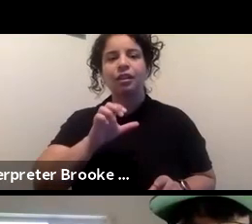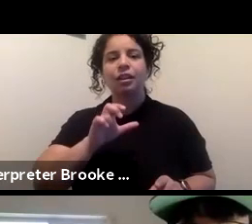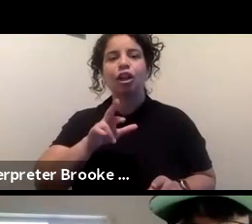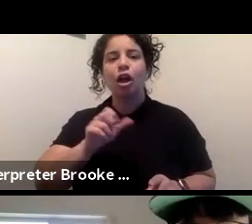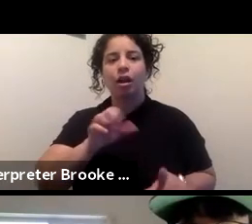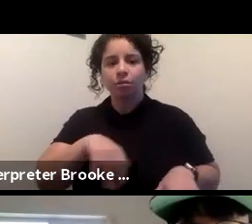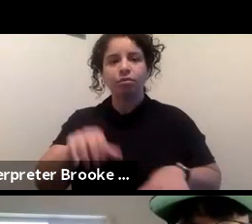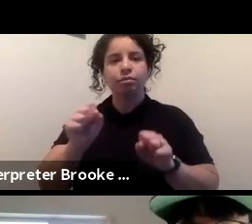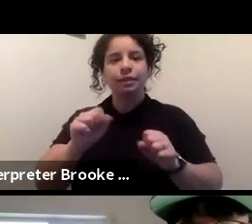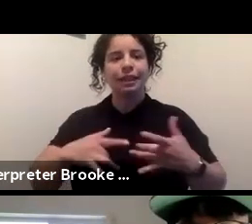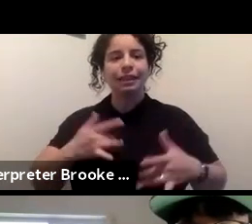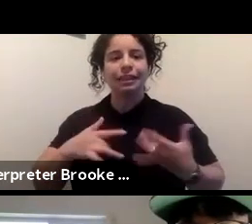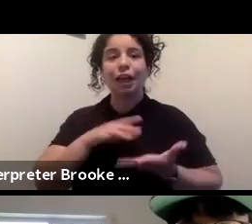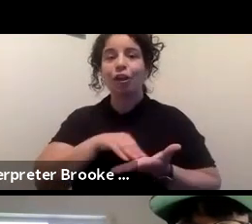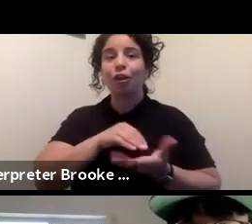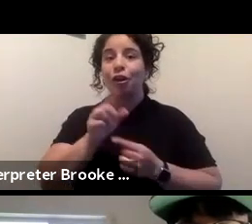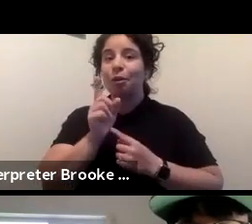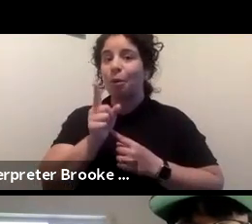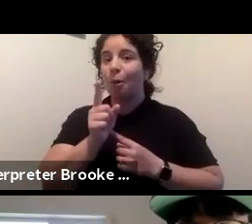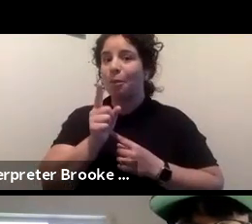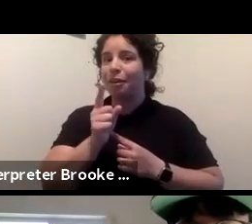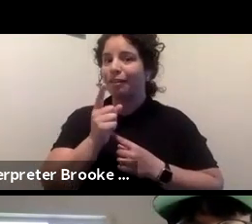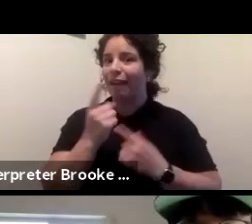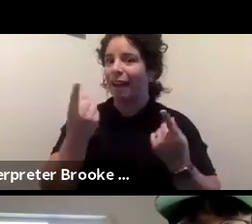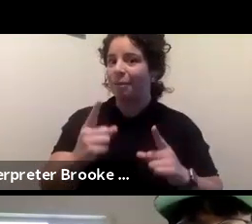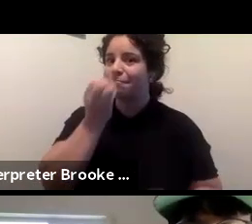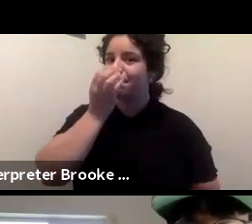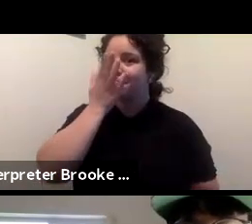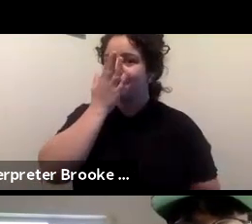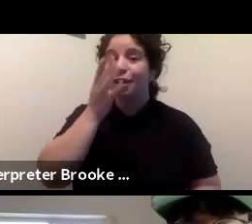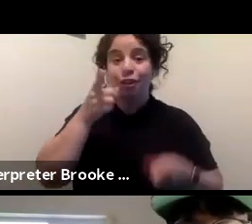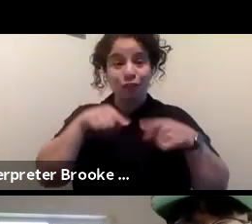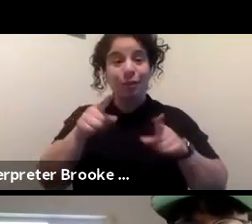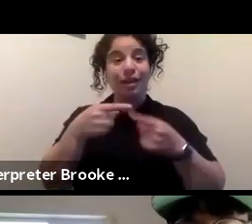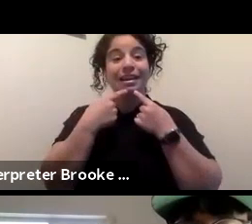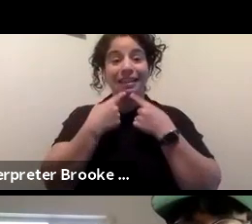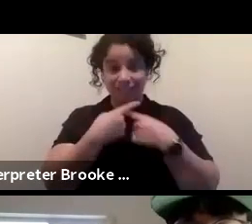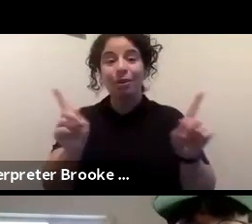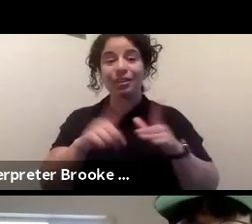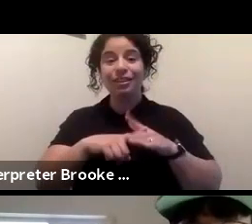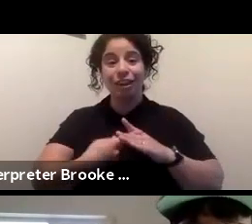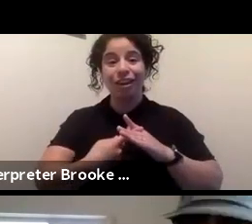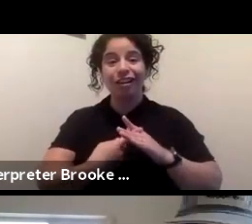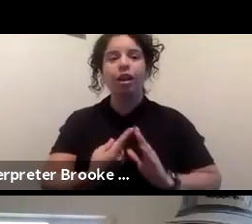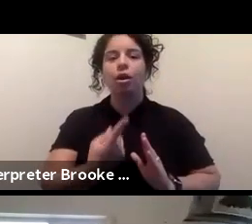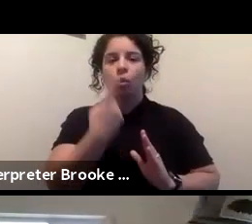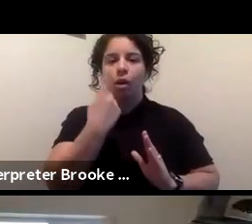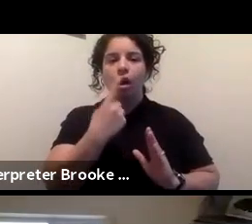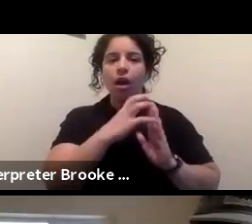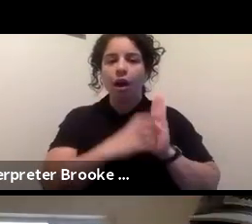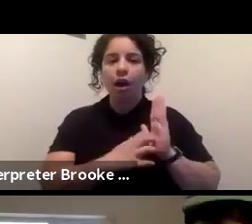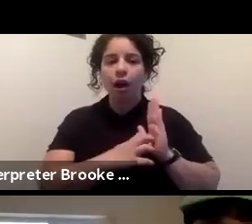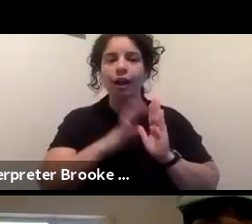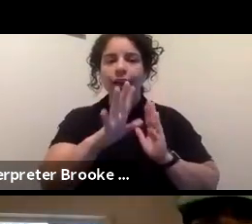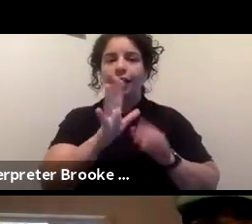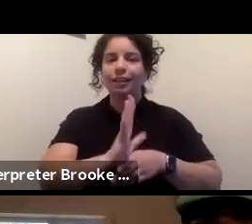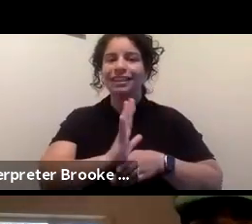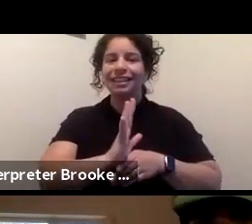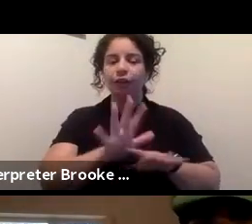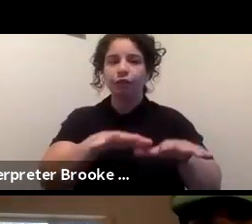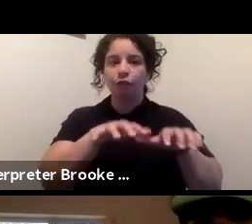An exciting learning moment has happened in just this moment. As we were announcing we are beginning, one of our narrators' video feed froze.